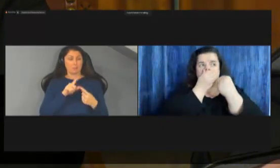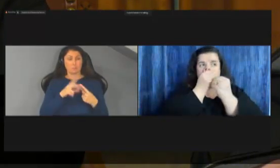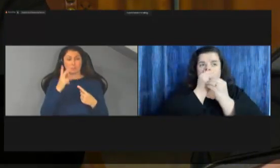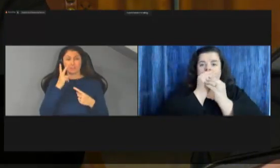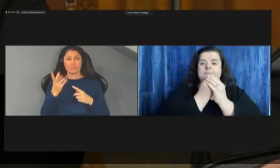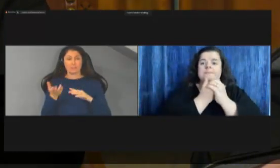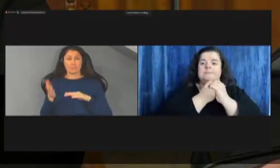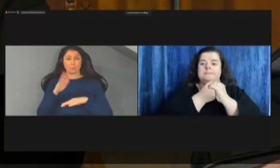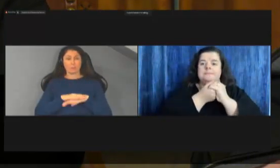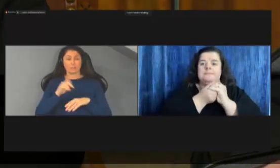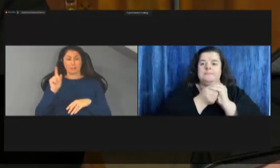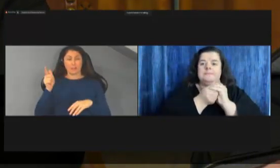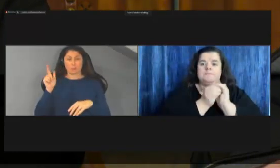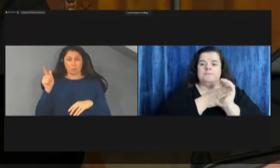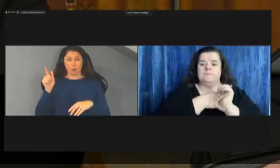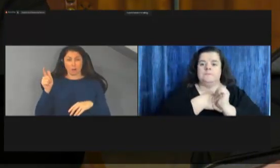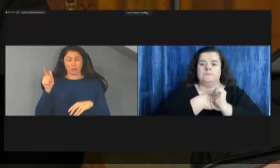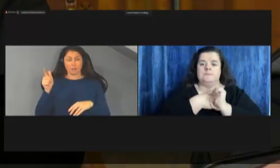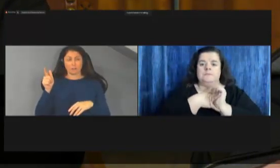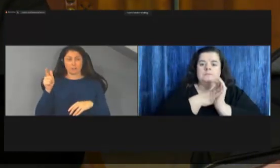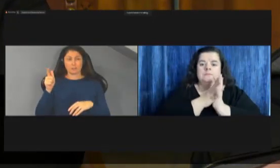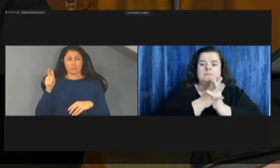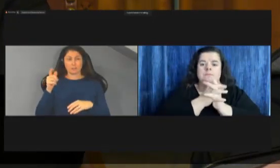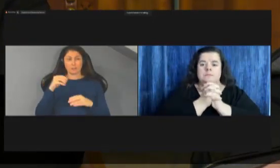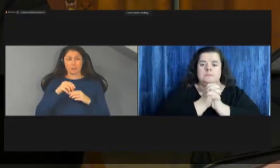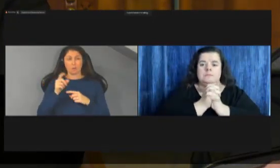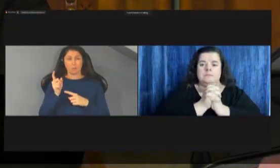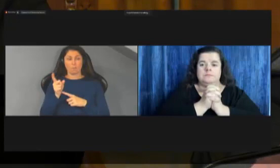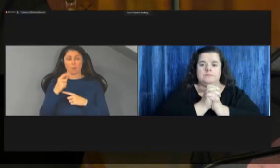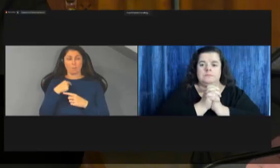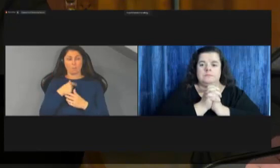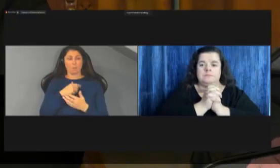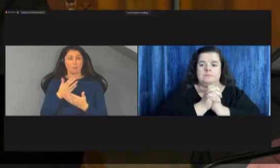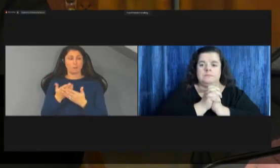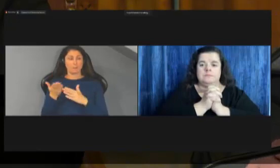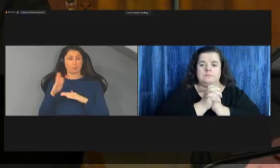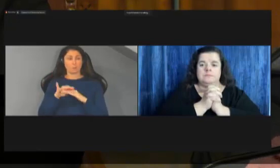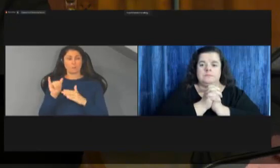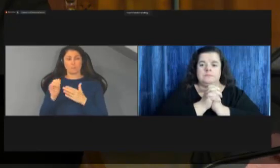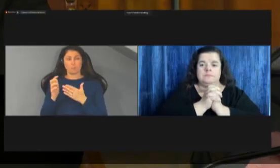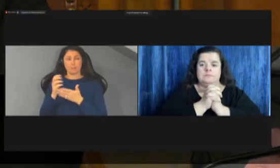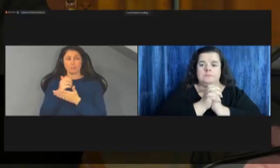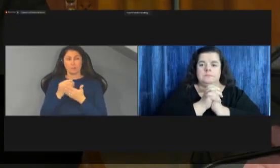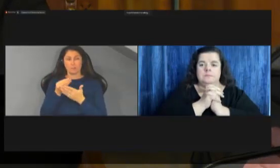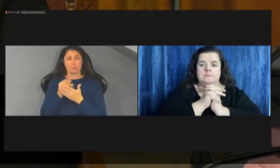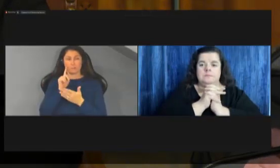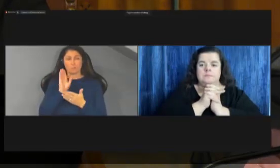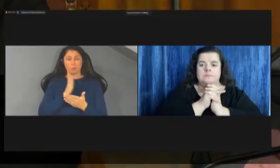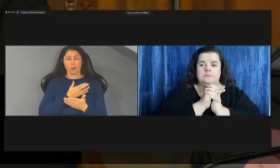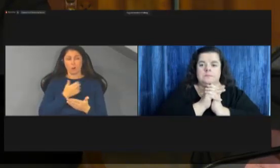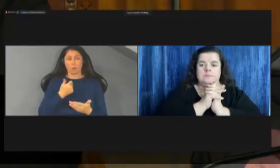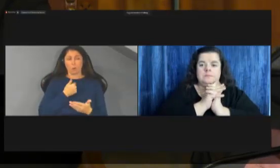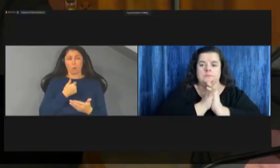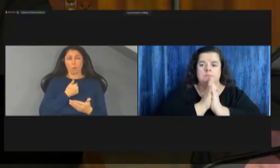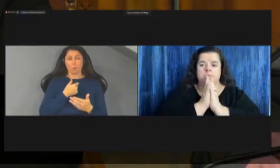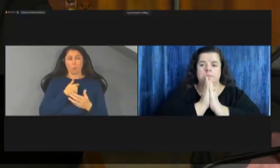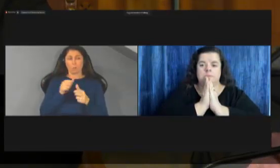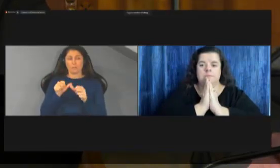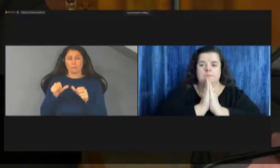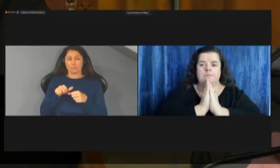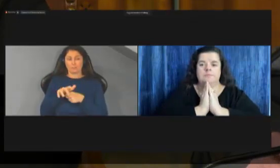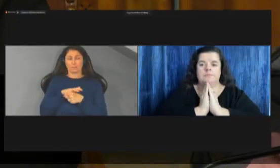on in an amendment we're getting to increase the salary budgets for our own district office